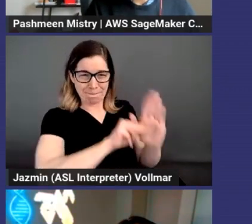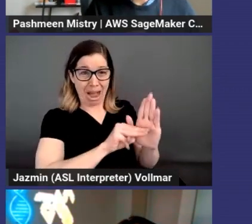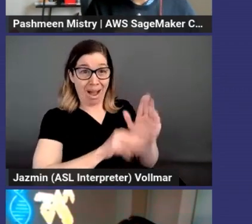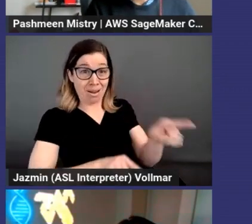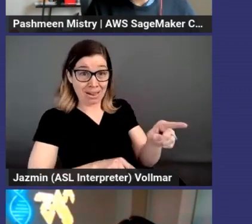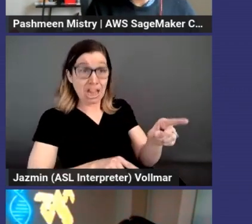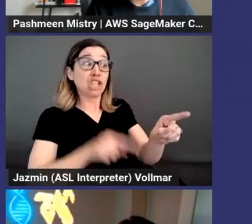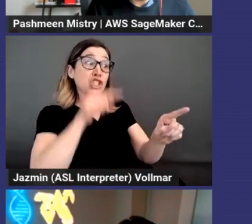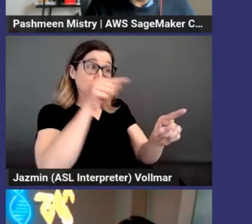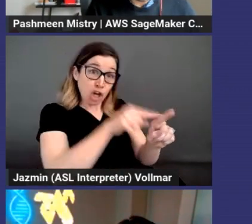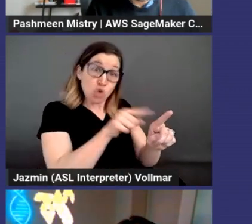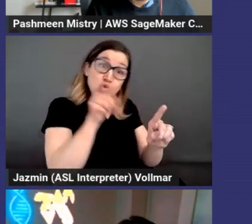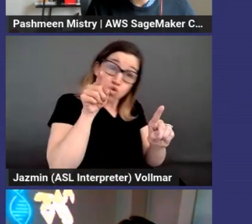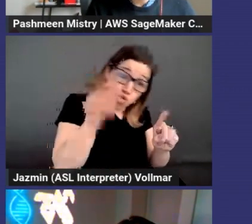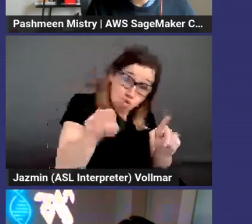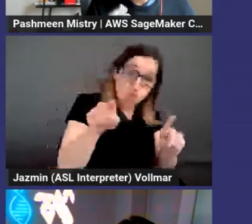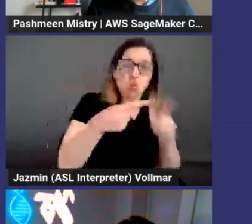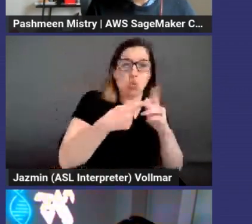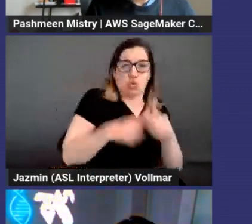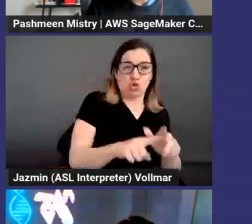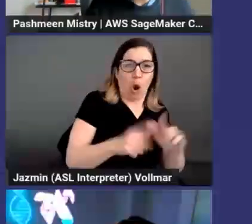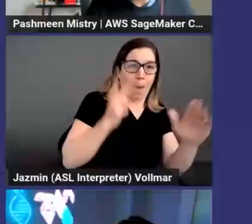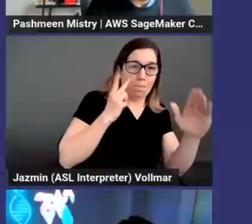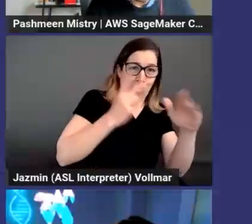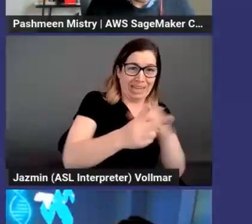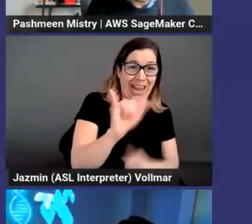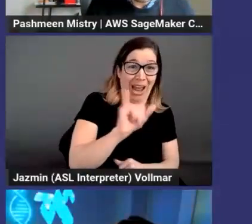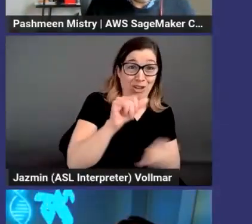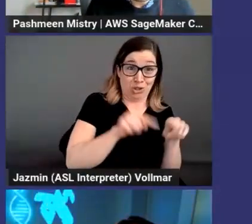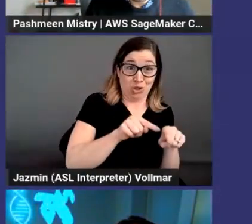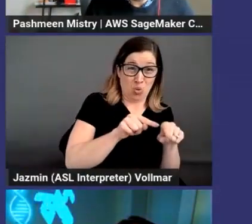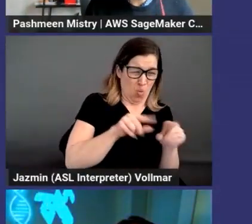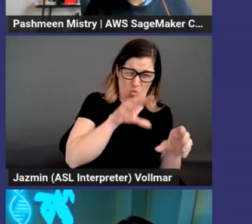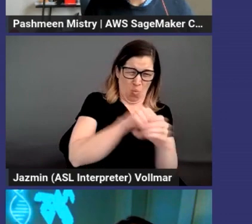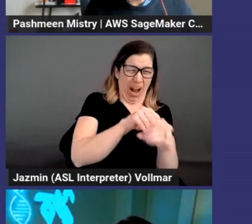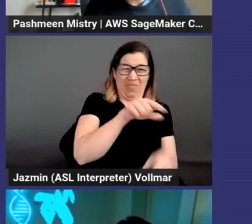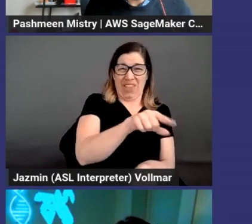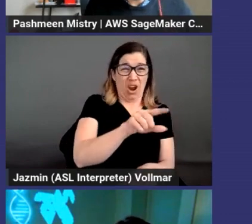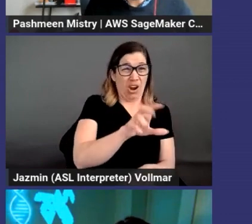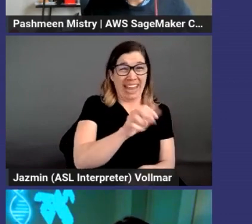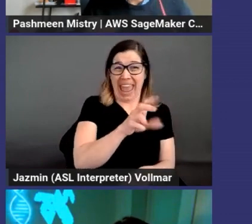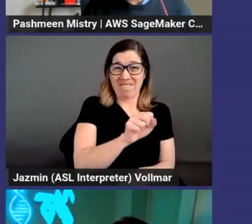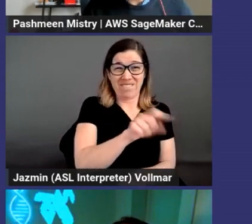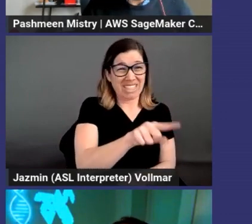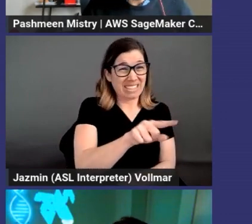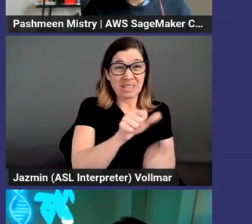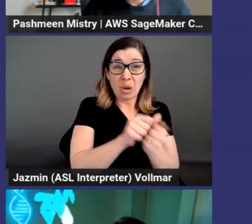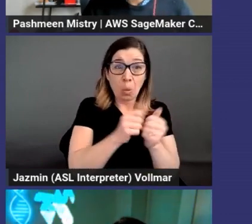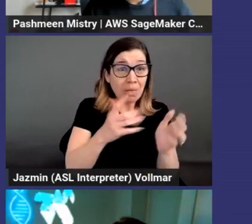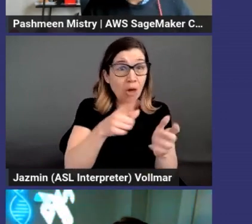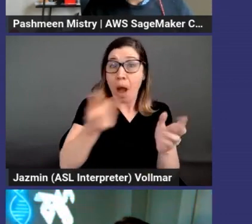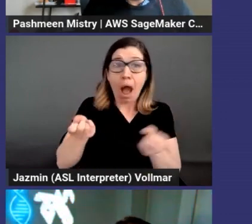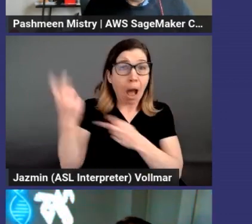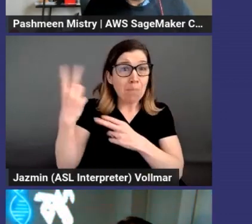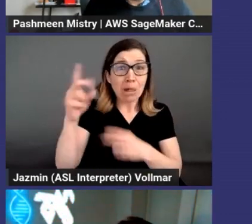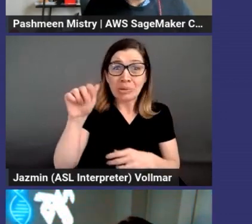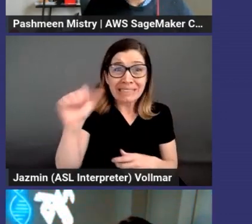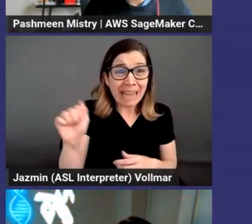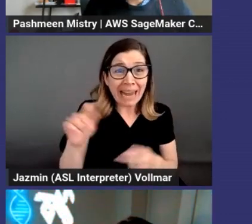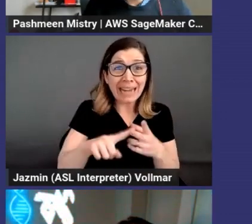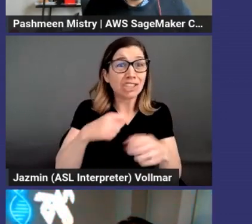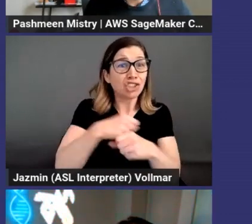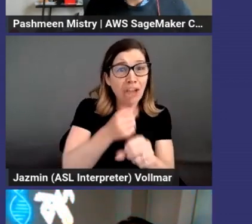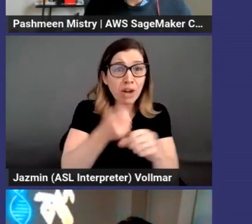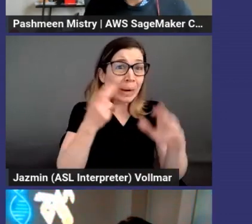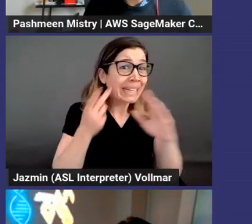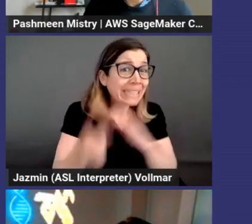then start generating predictions right within the Canvas tool, right? Without having to do anything, just uploading data, generating insights,